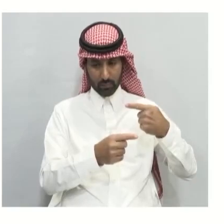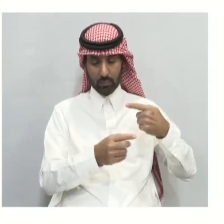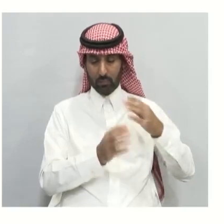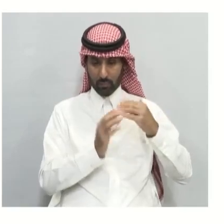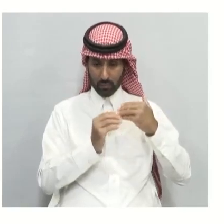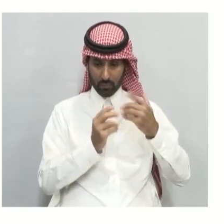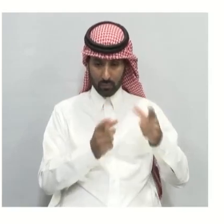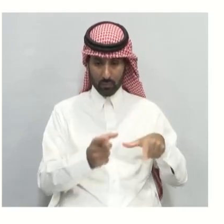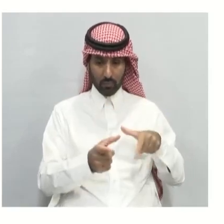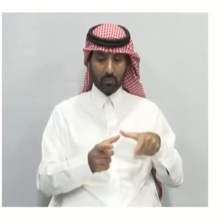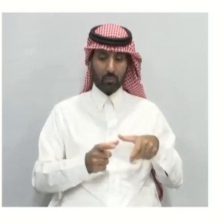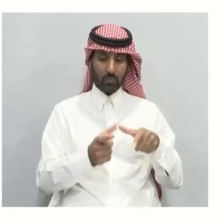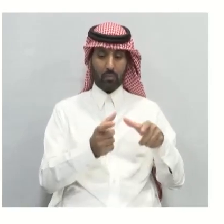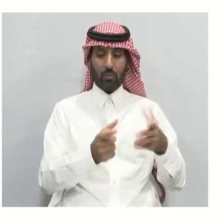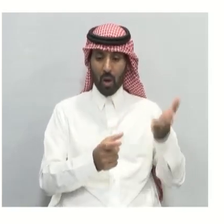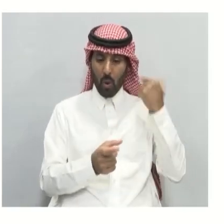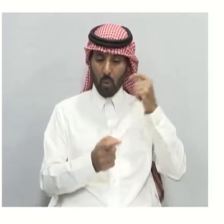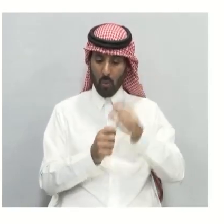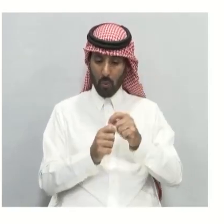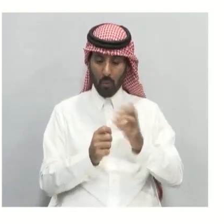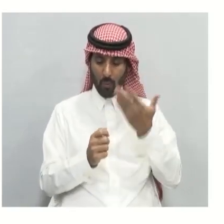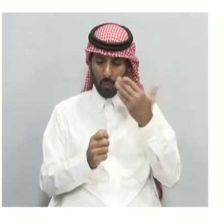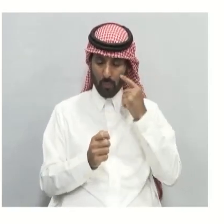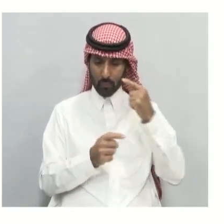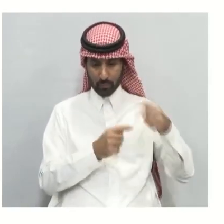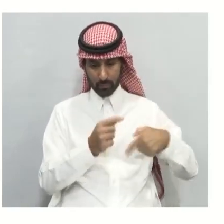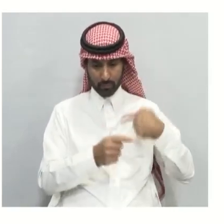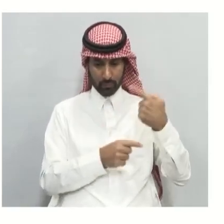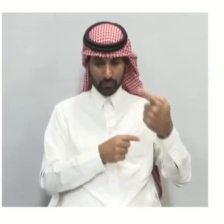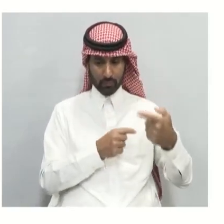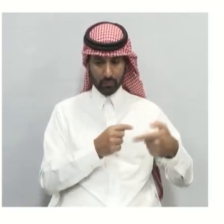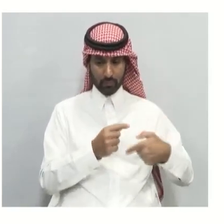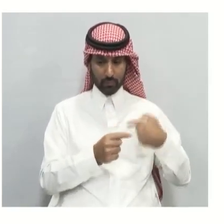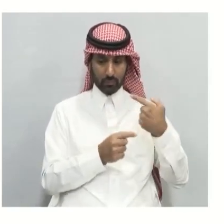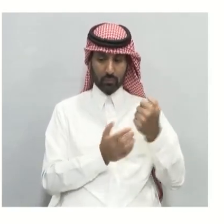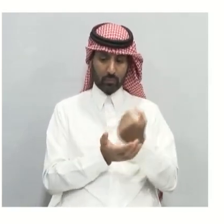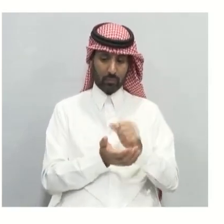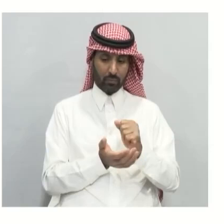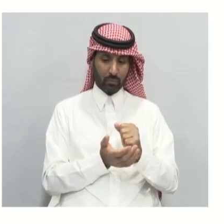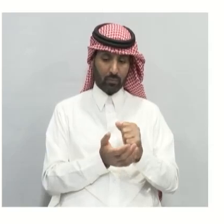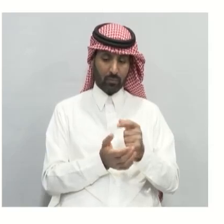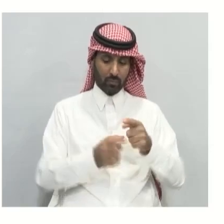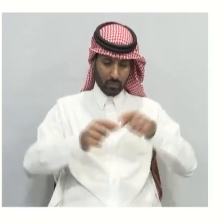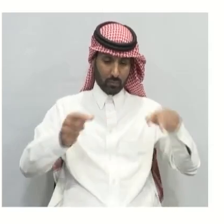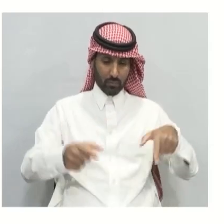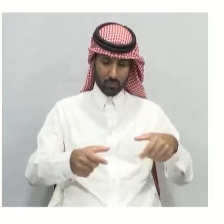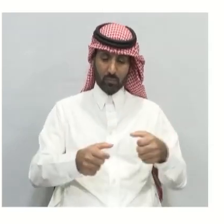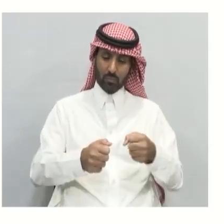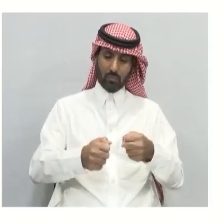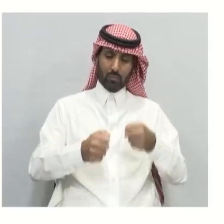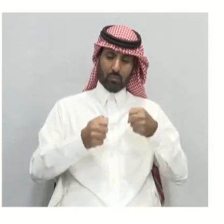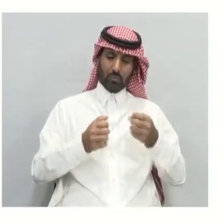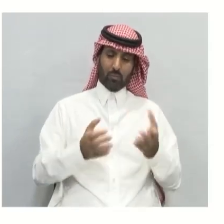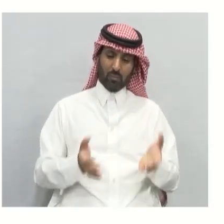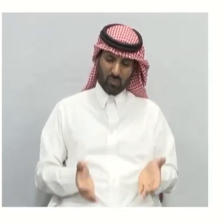have happened if the Sumerians hadn't invented the wheel? Let's cancel the wheel. So we will say